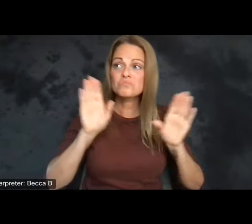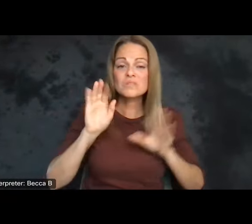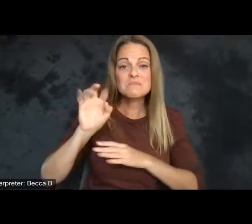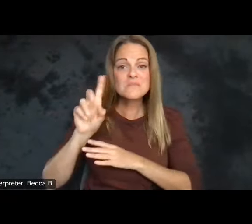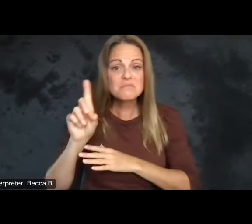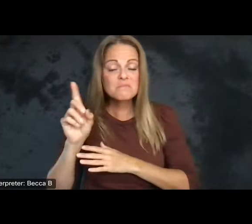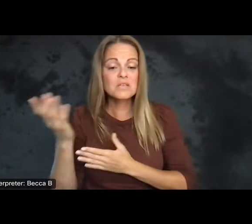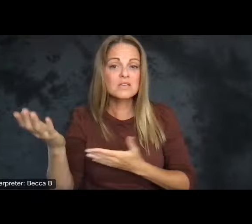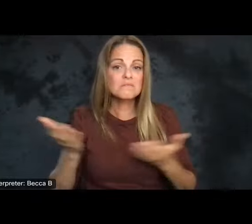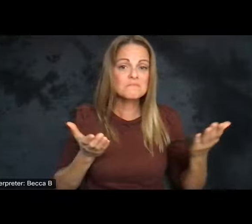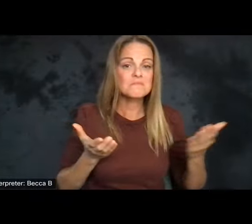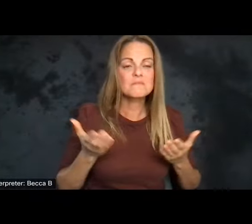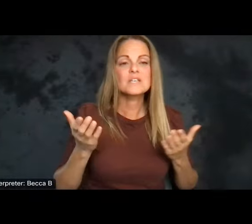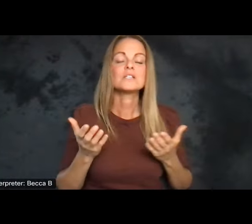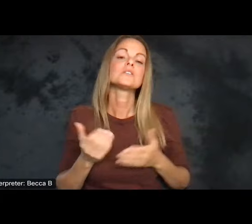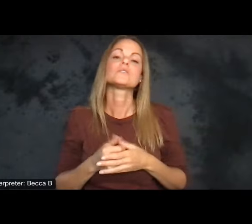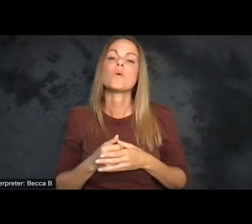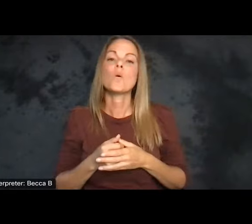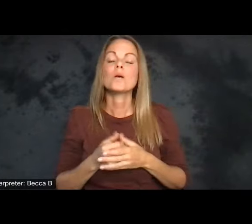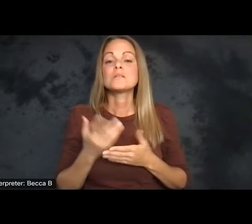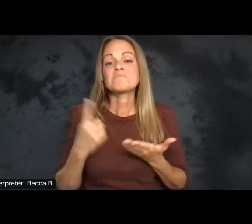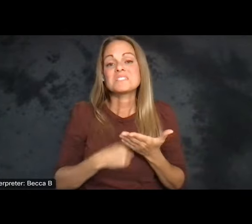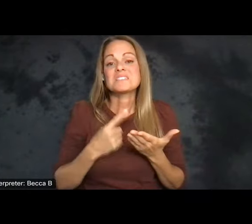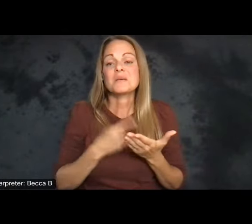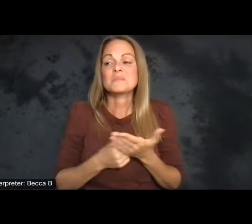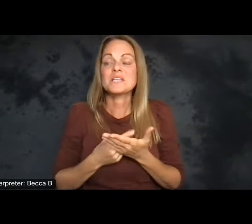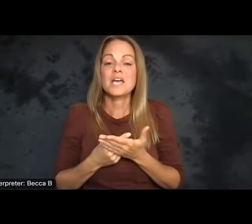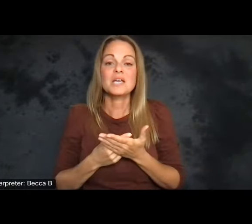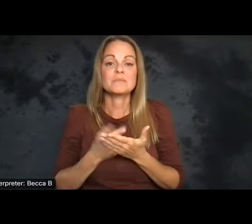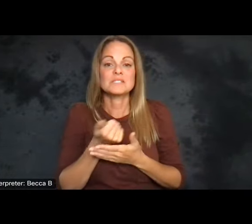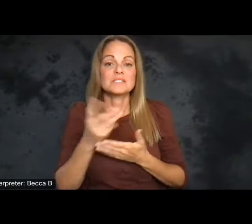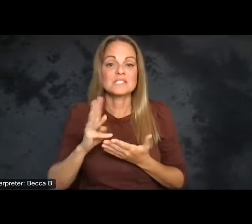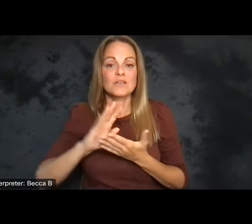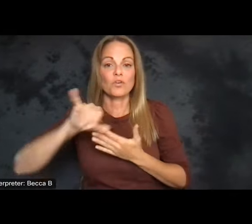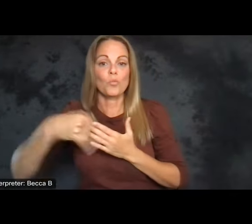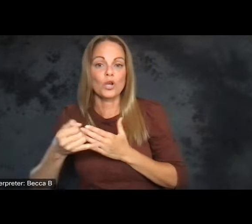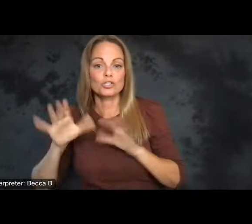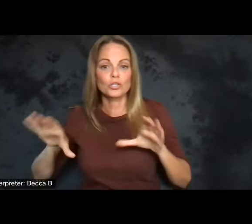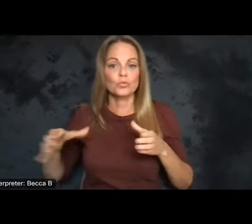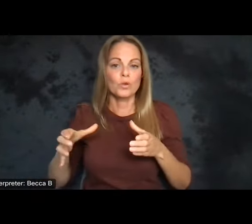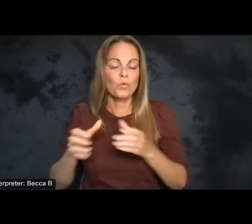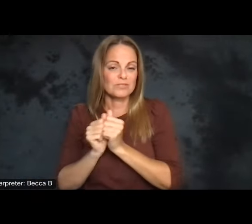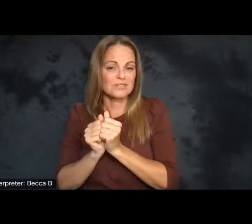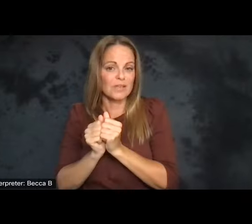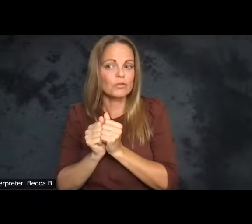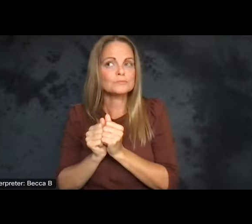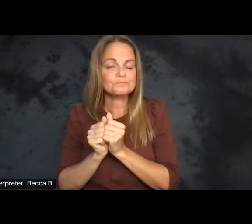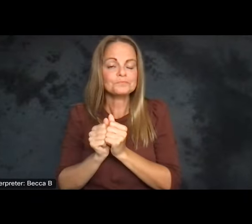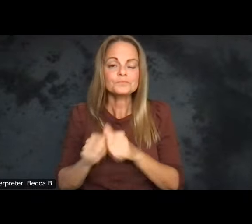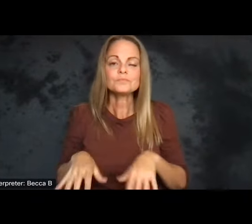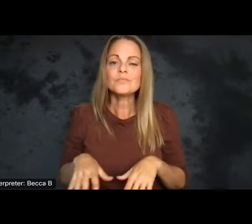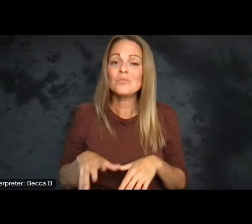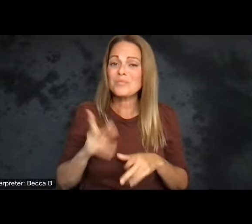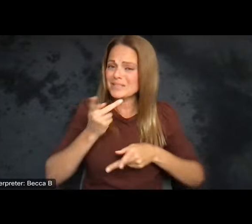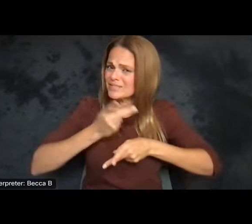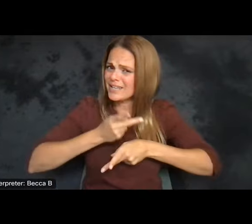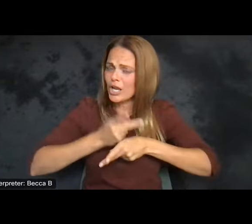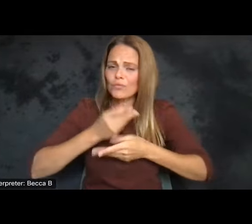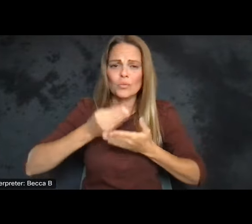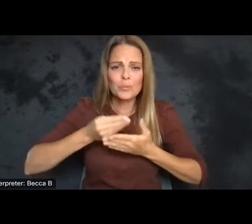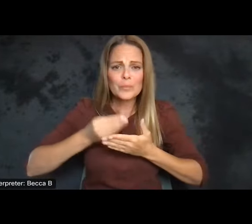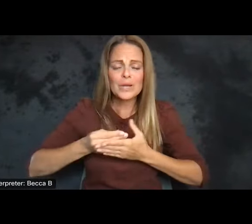projects that had existed from previous years. So we've carried forward the funding, and we've been responsible about accounting for those dollars and funding to make sure we had that.